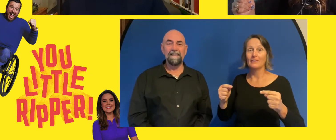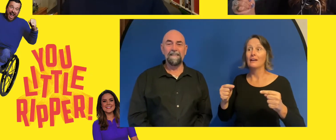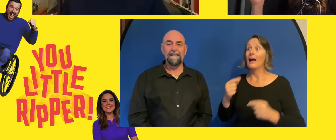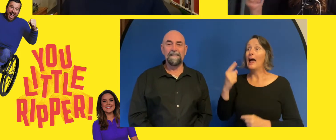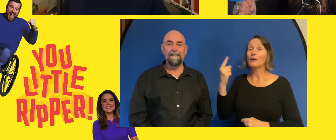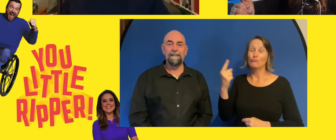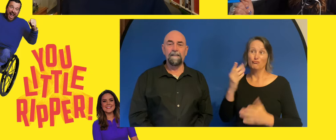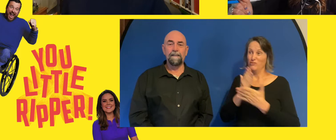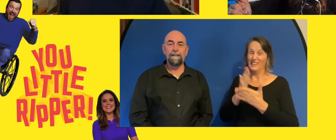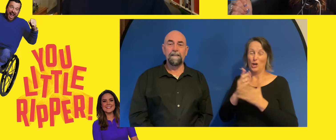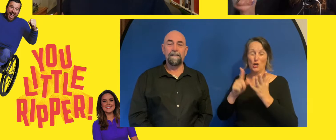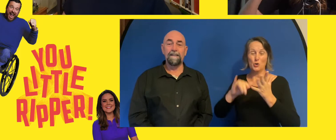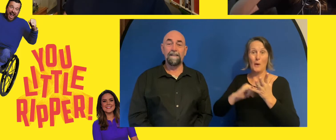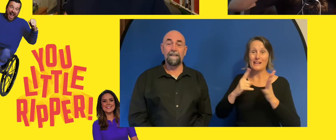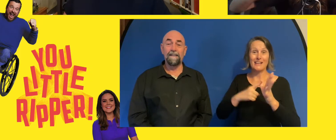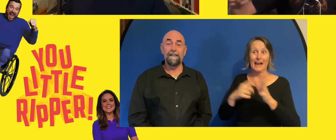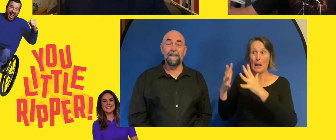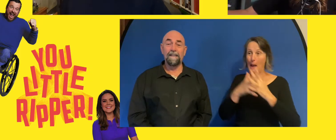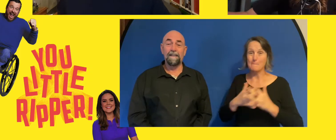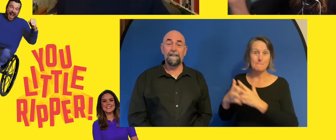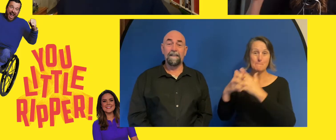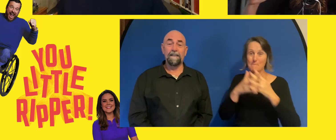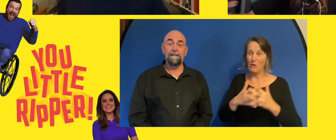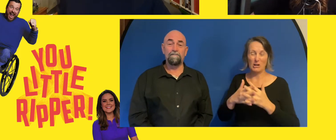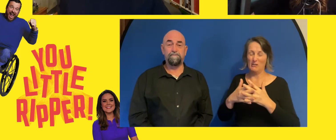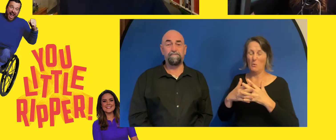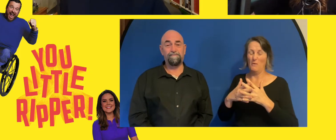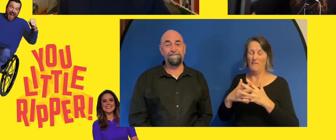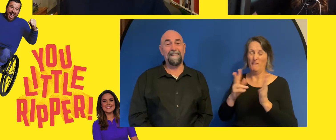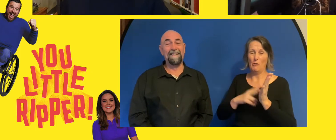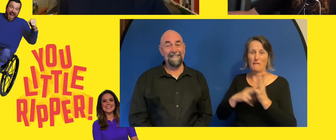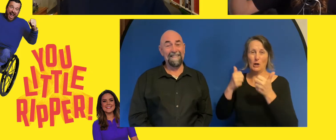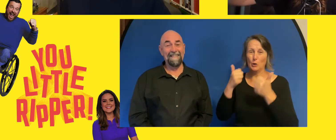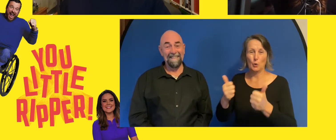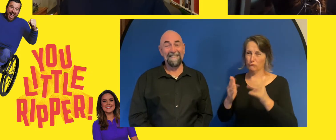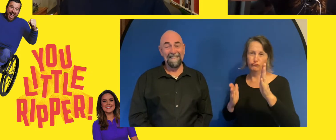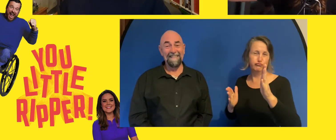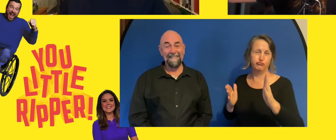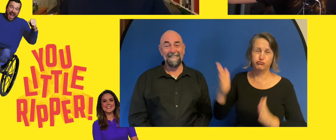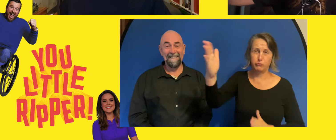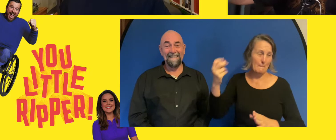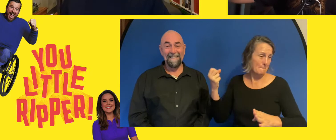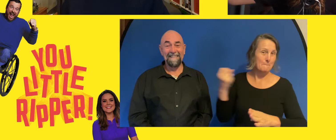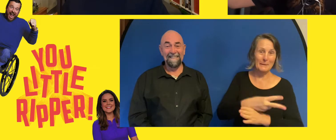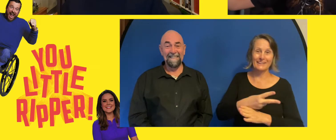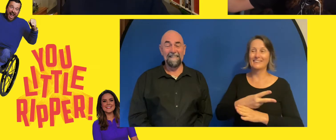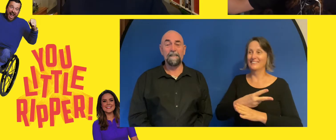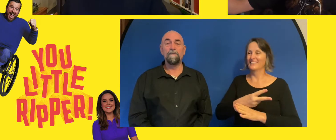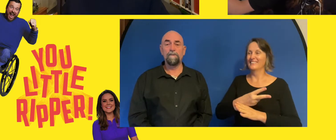the wire at all. Team USA were very, very good. Too strong for Team Canada, who'd been so great throughout the